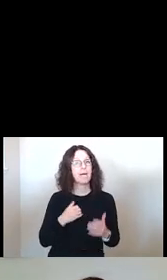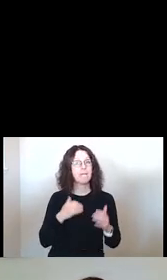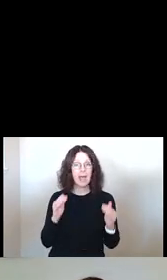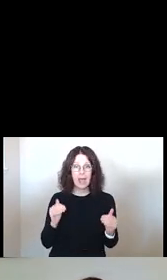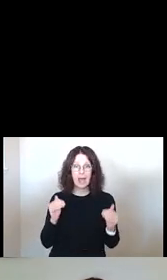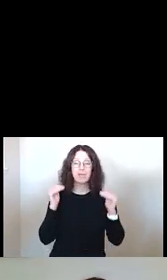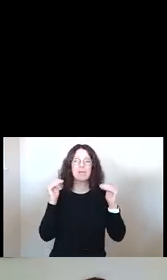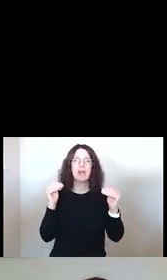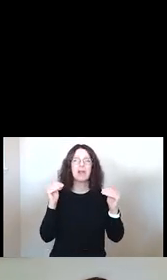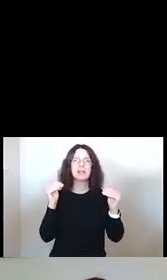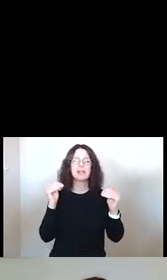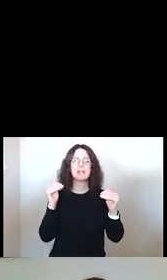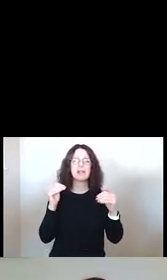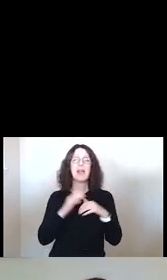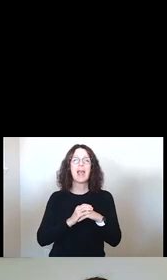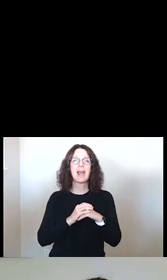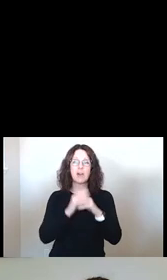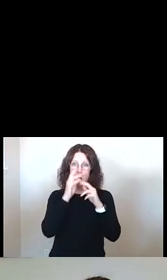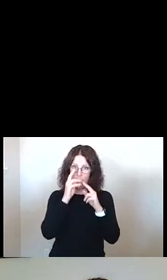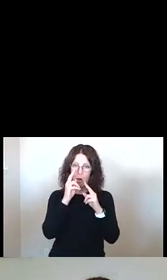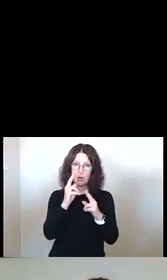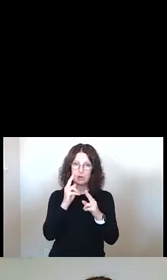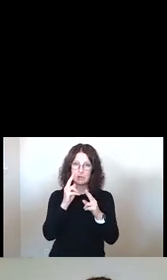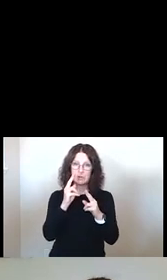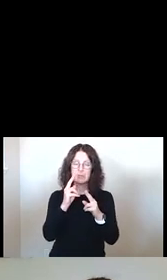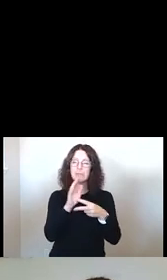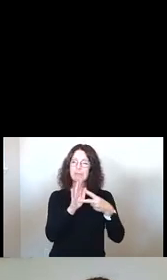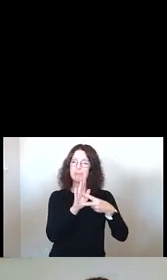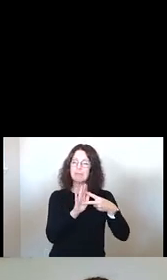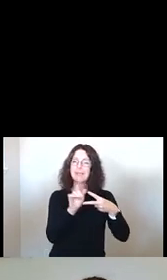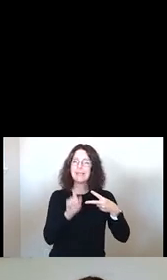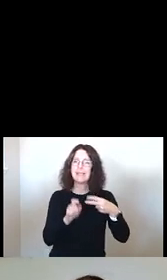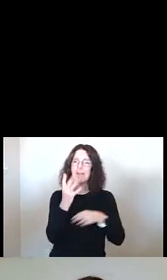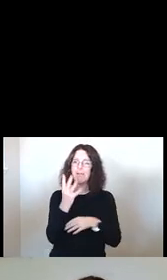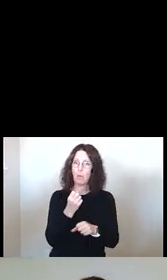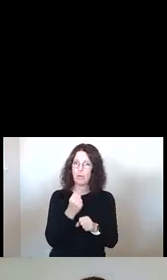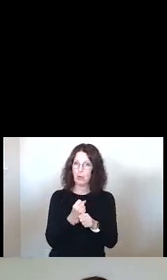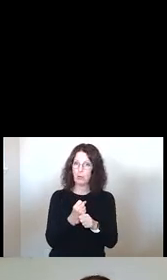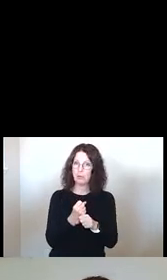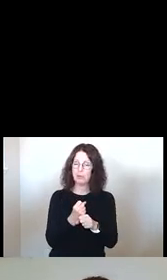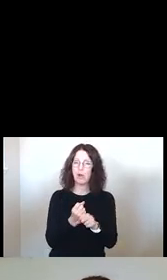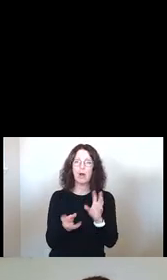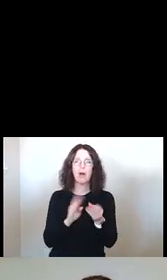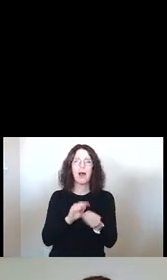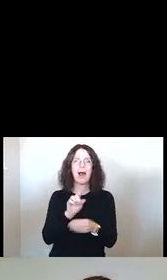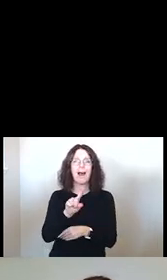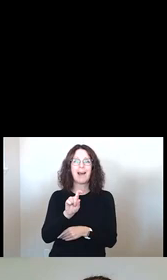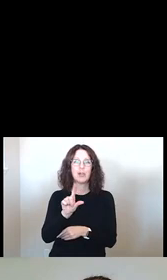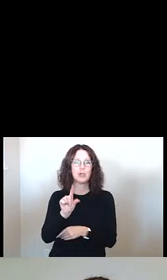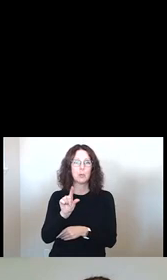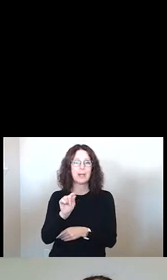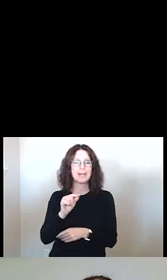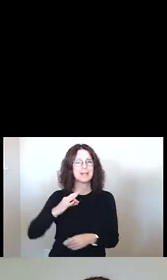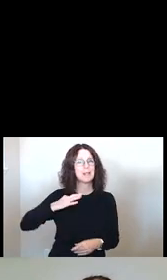honors anthropology degrees, which both take 4 years at 120 credit hours. And for